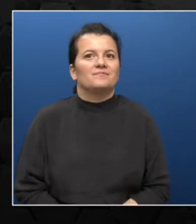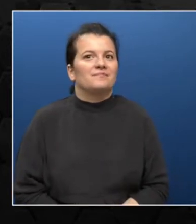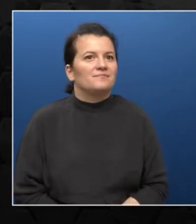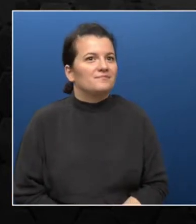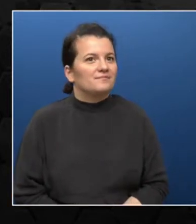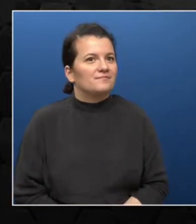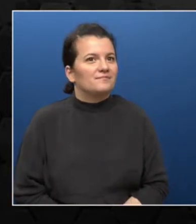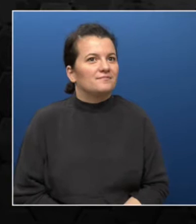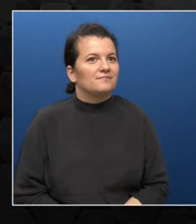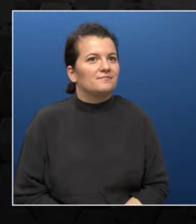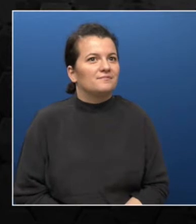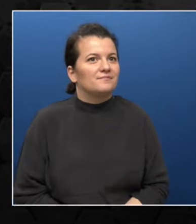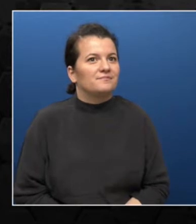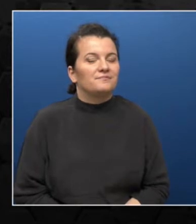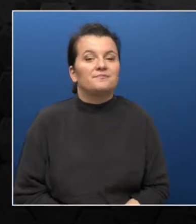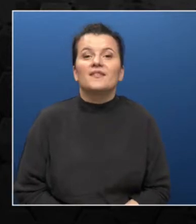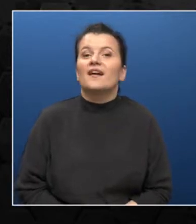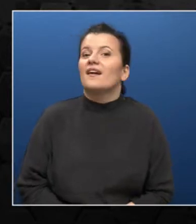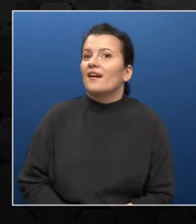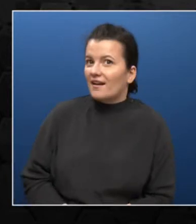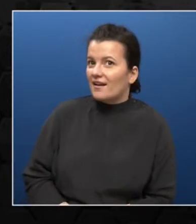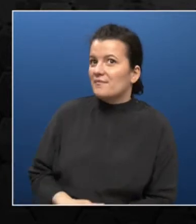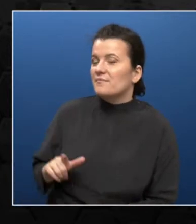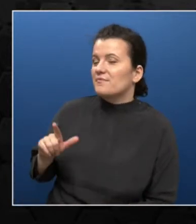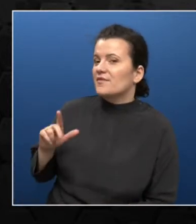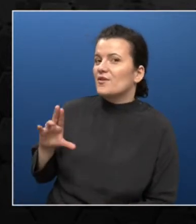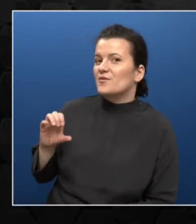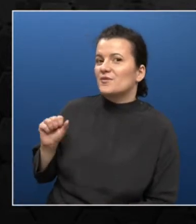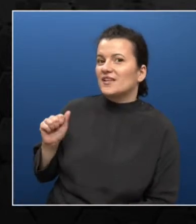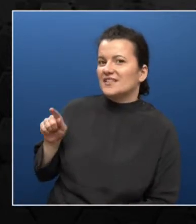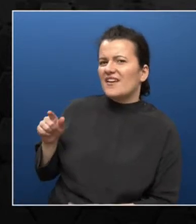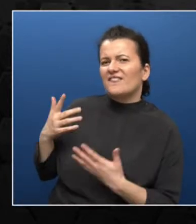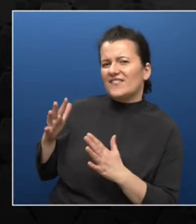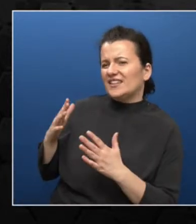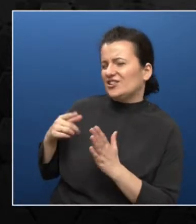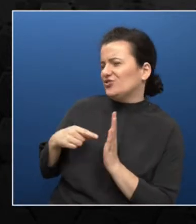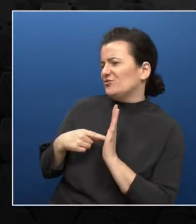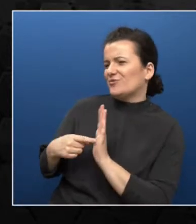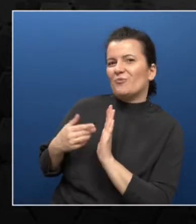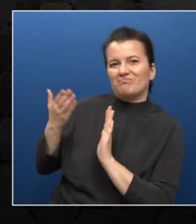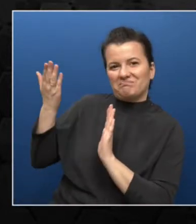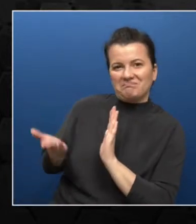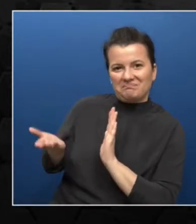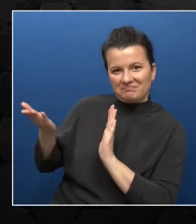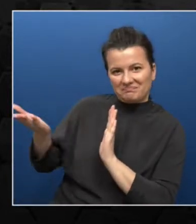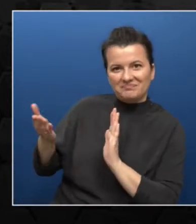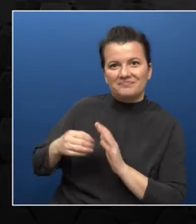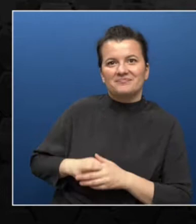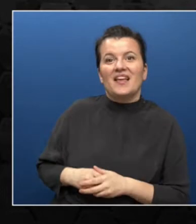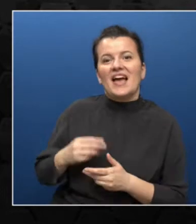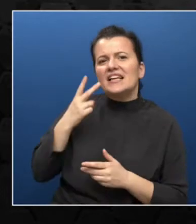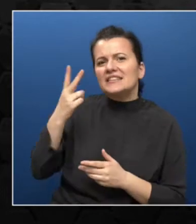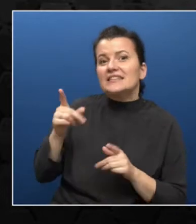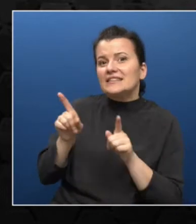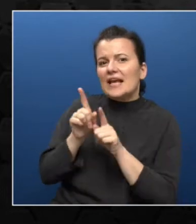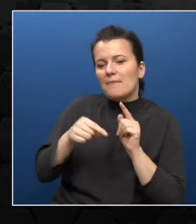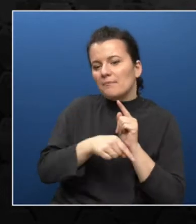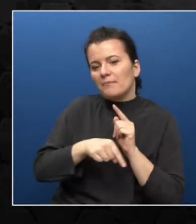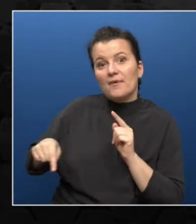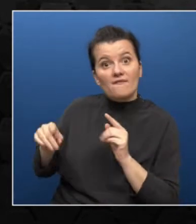As also Luis already presented herself, I'm also leaving all her social handles for you to